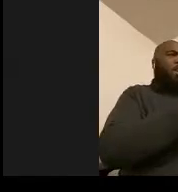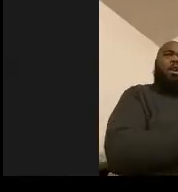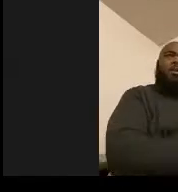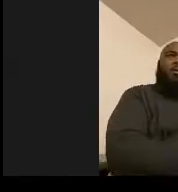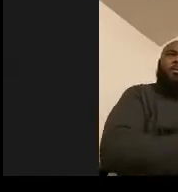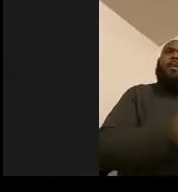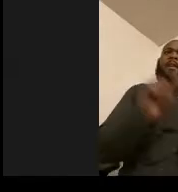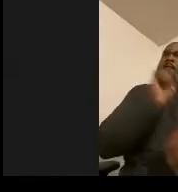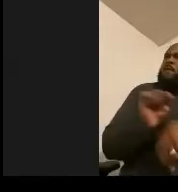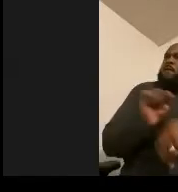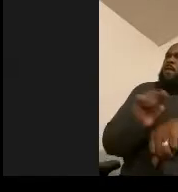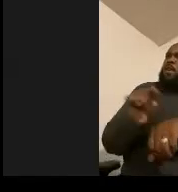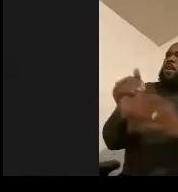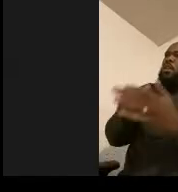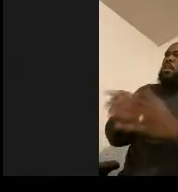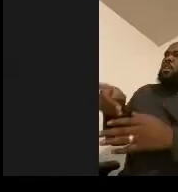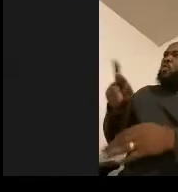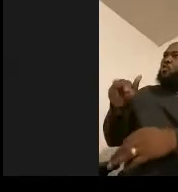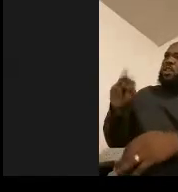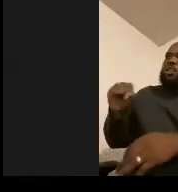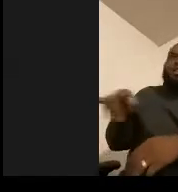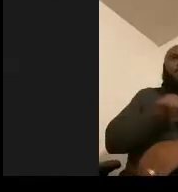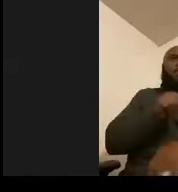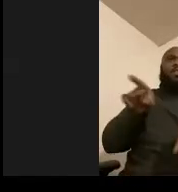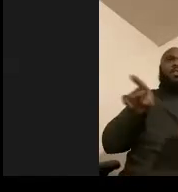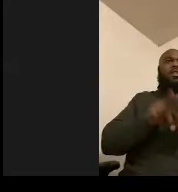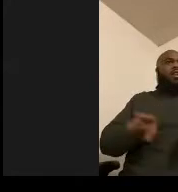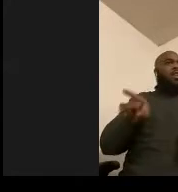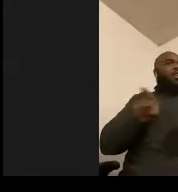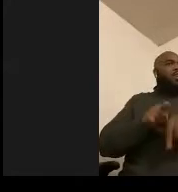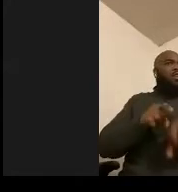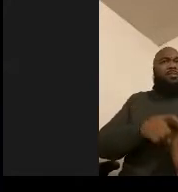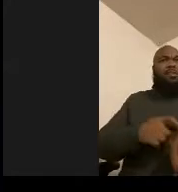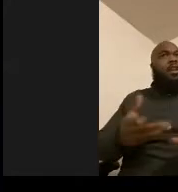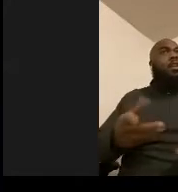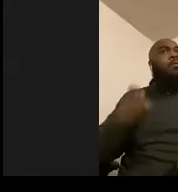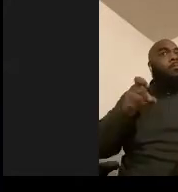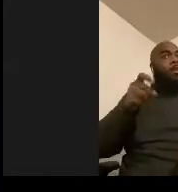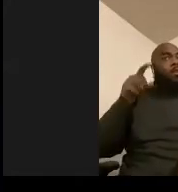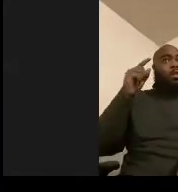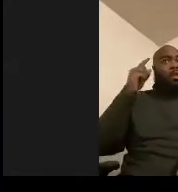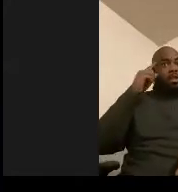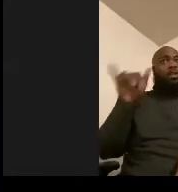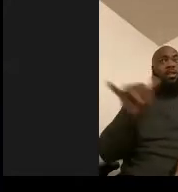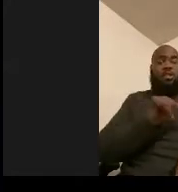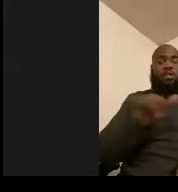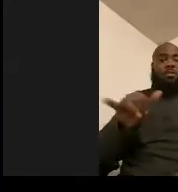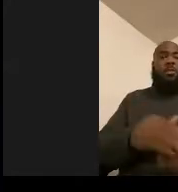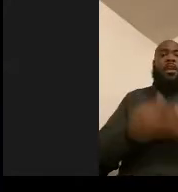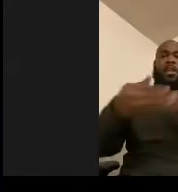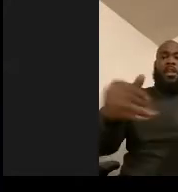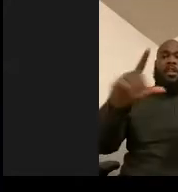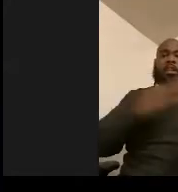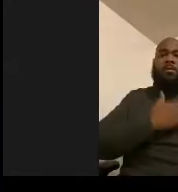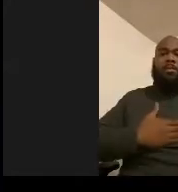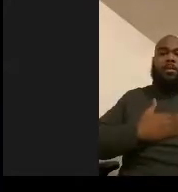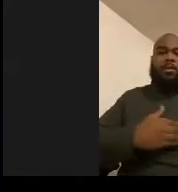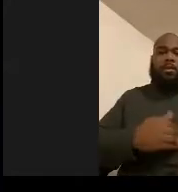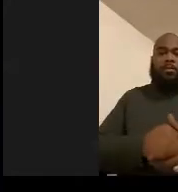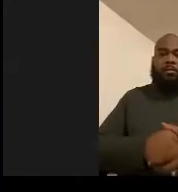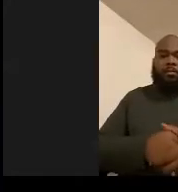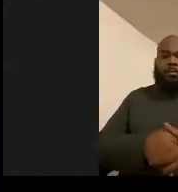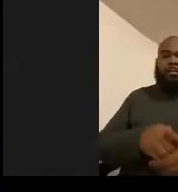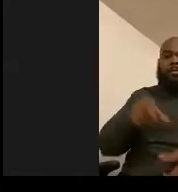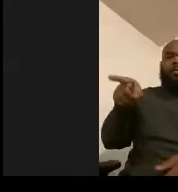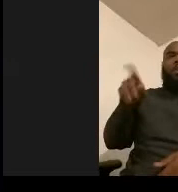profound idea, and these kind of movements make us think about it. Next slide, please. So King actually calls in this